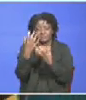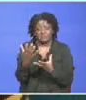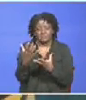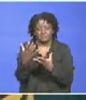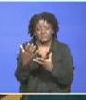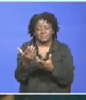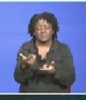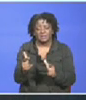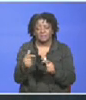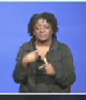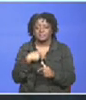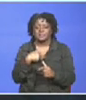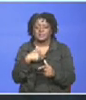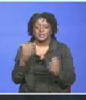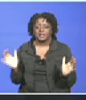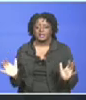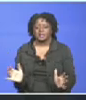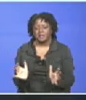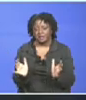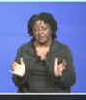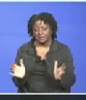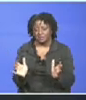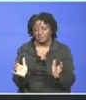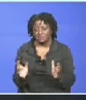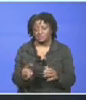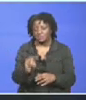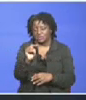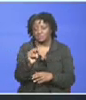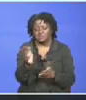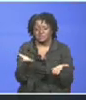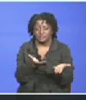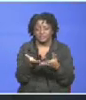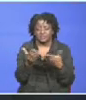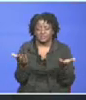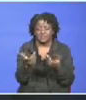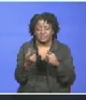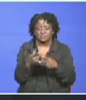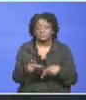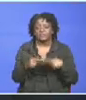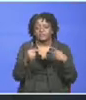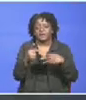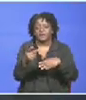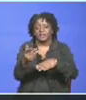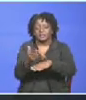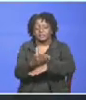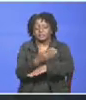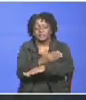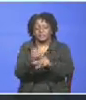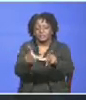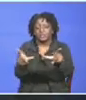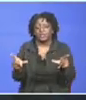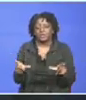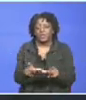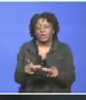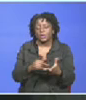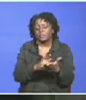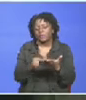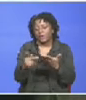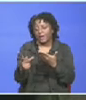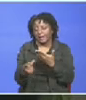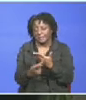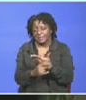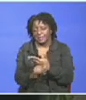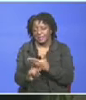the Northern Service here in Grand Bahama to provide enhanced local programming. These